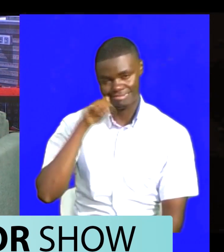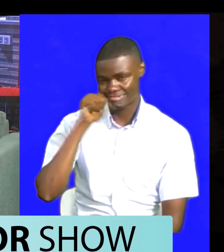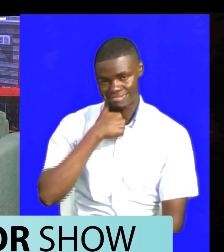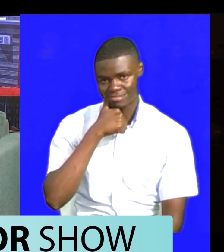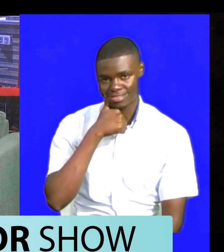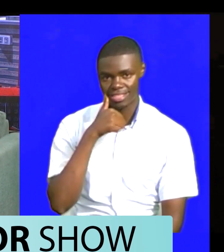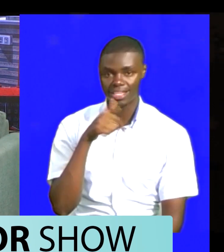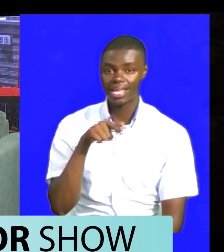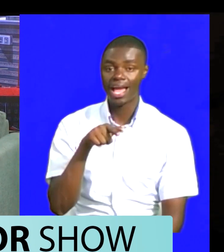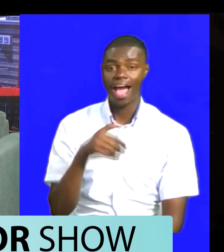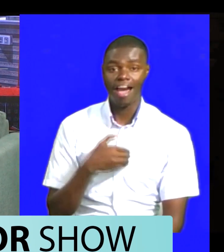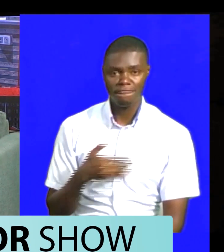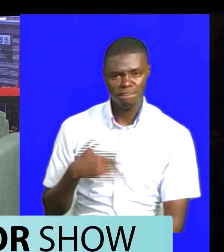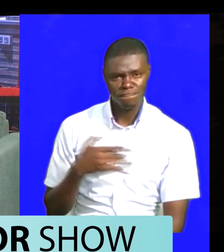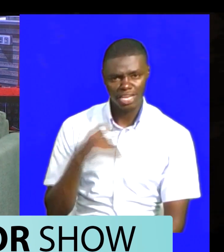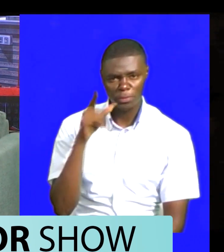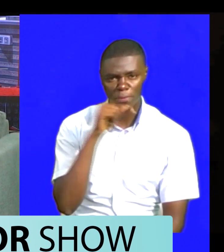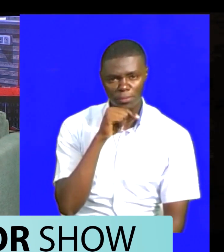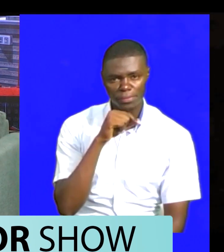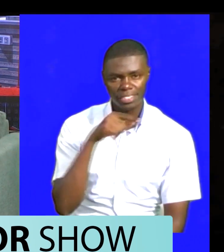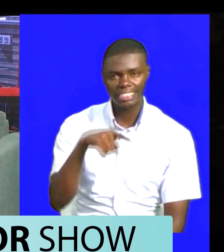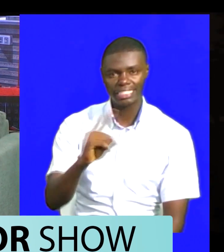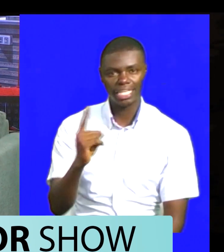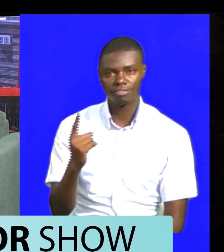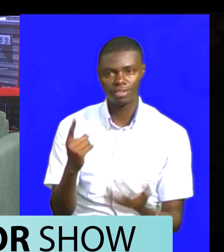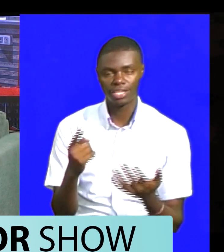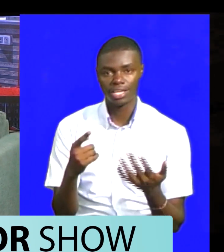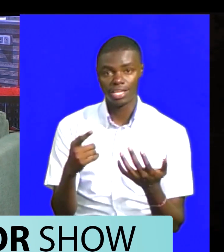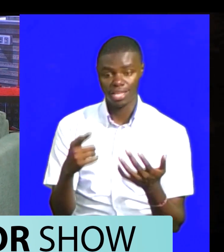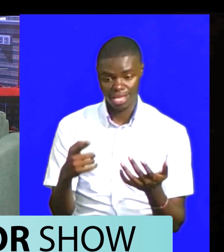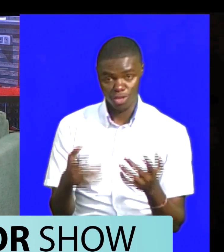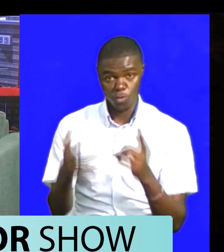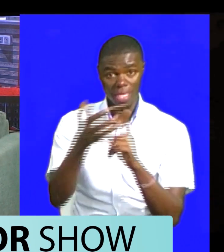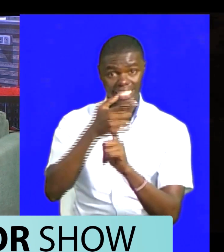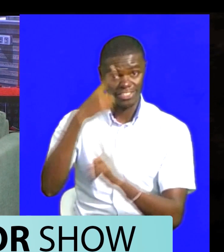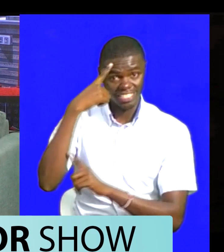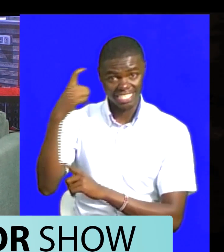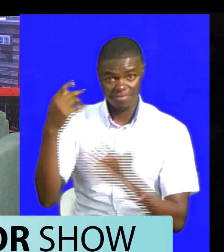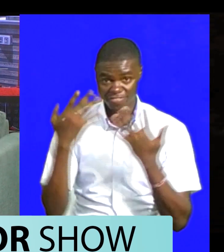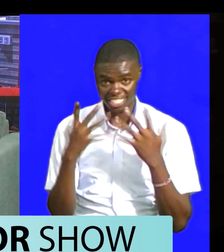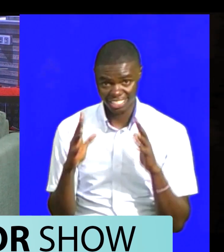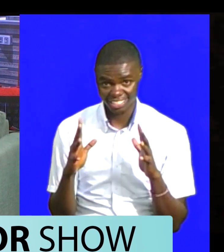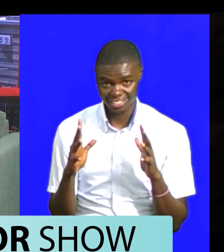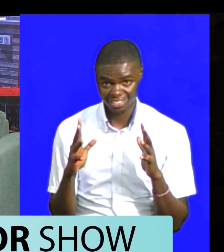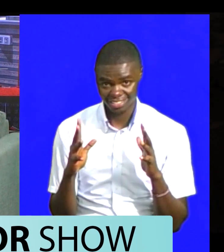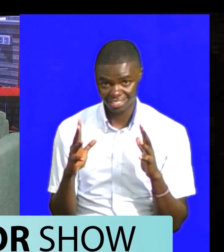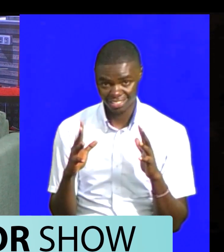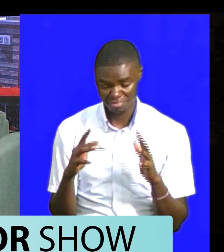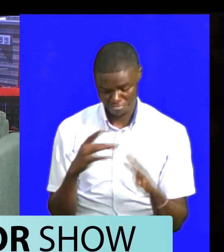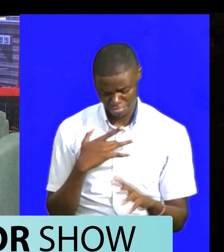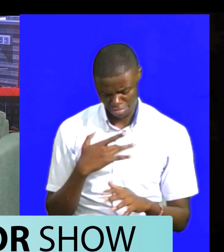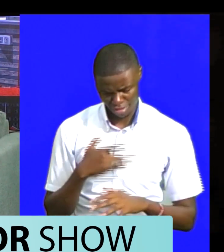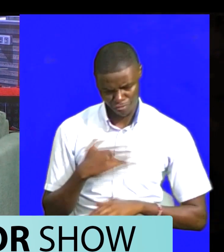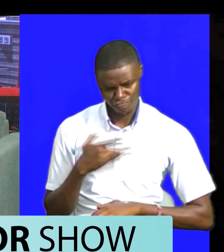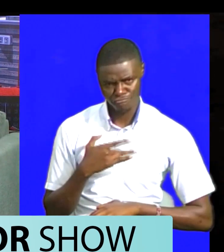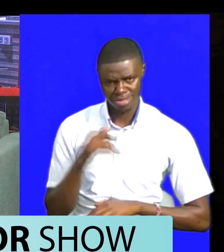Have you ever have that feeling of you are living the dreams that you have been dreaming of? I